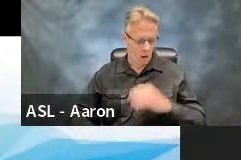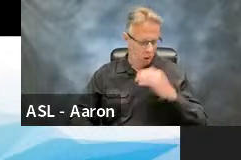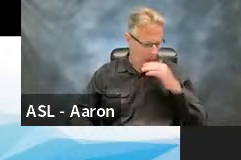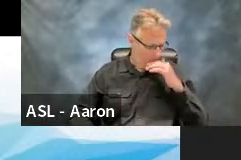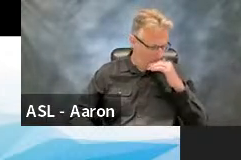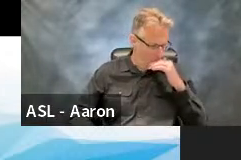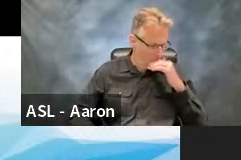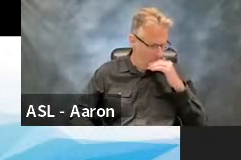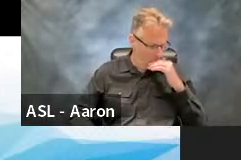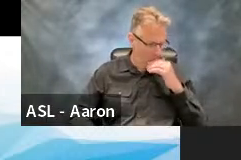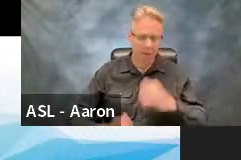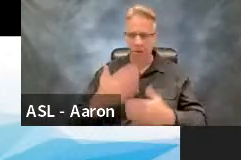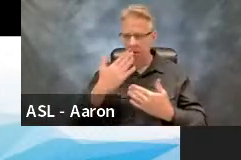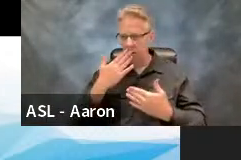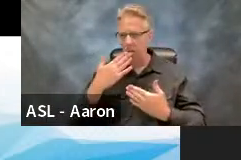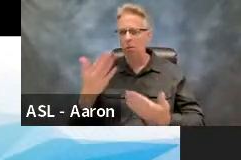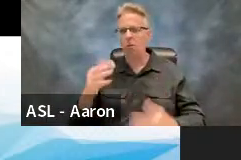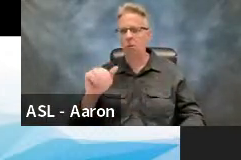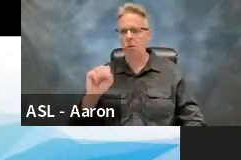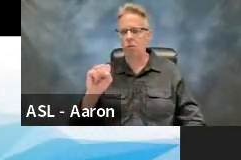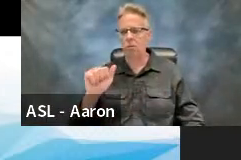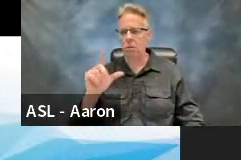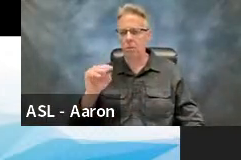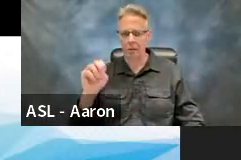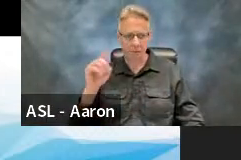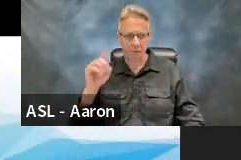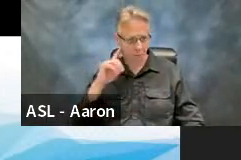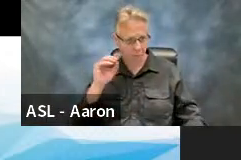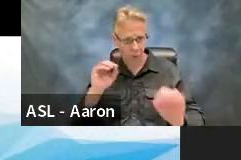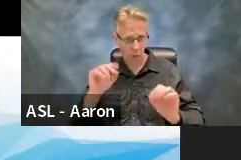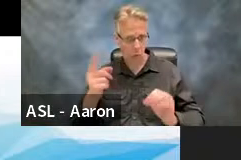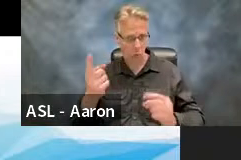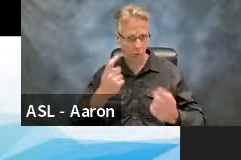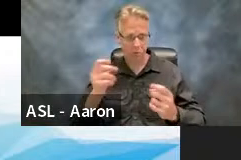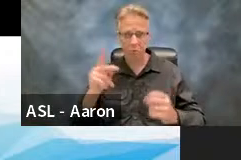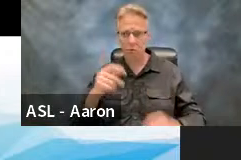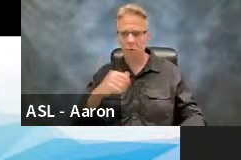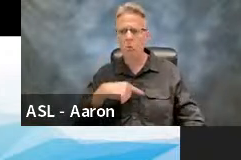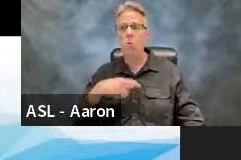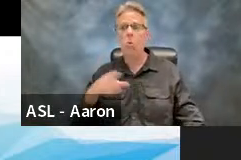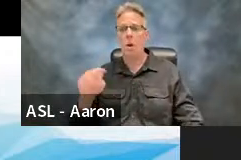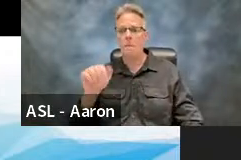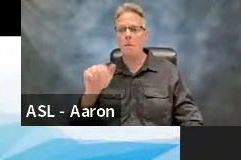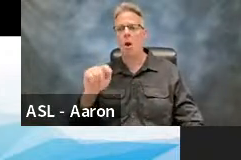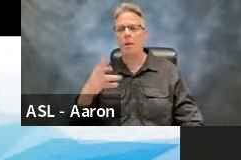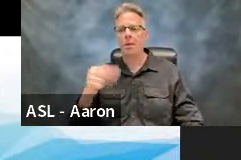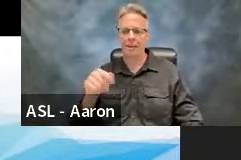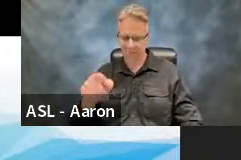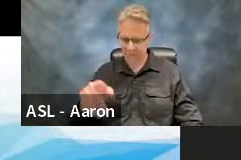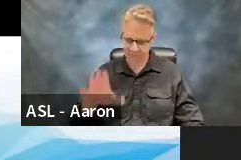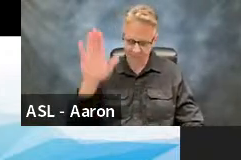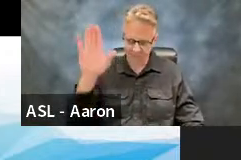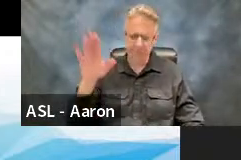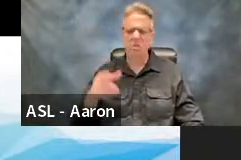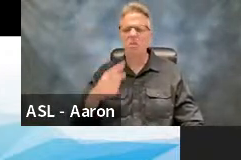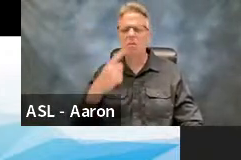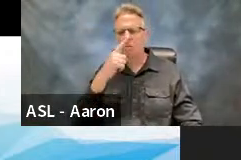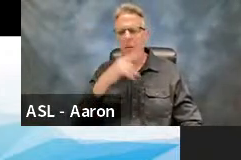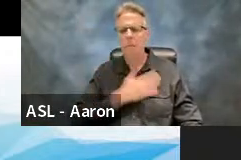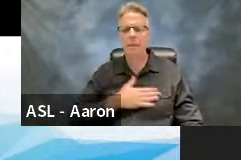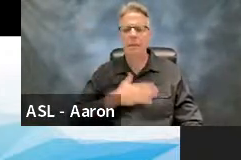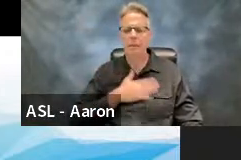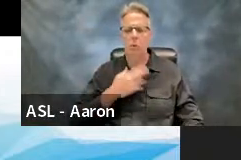Great, thank you, Salome. Seeing or hearing no questions. Oh, Martha, please. And just a reminder for folks, if you could please use